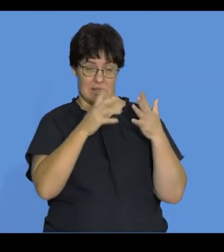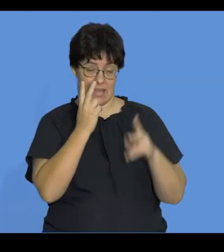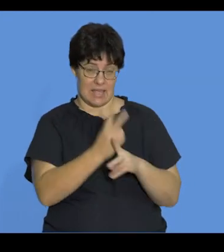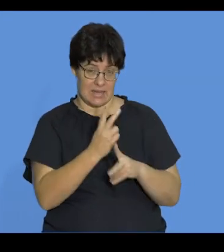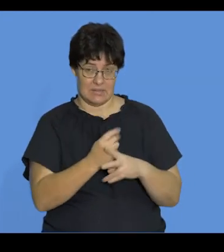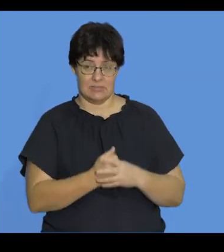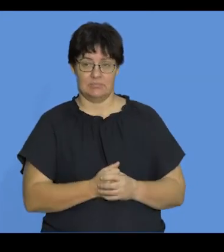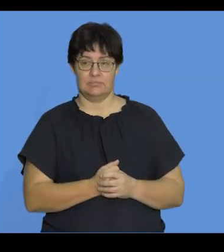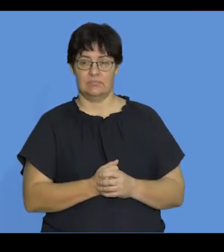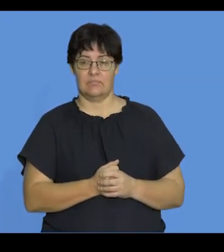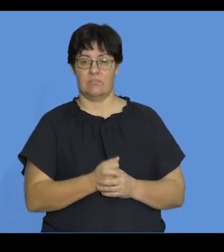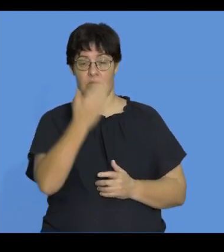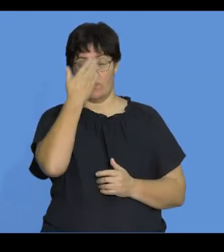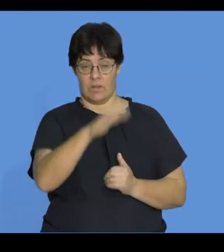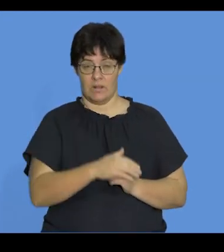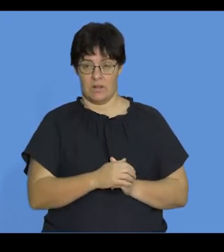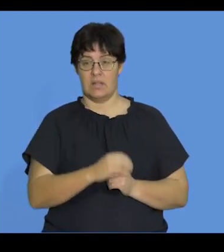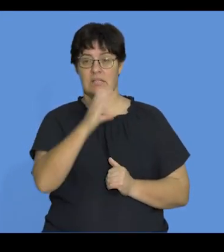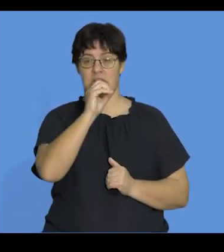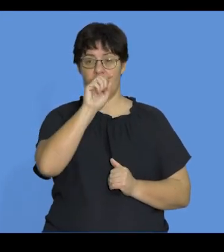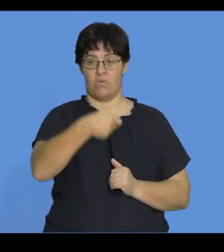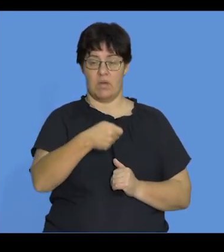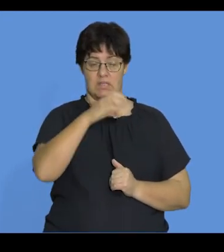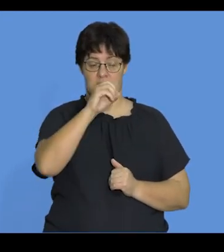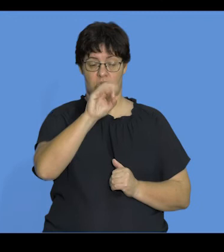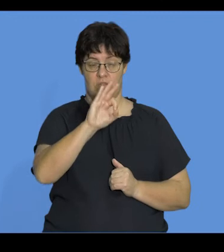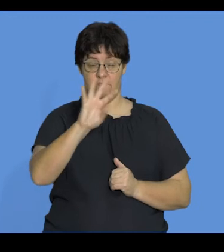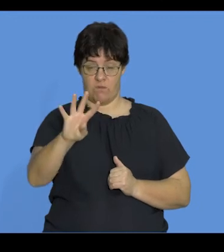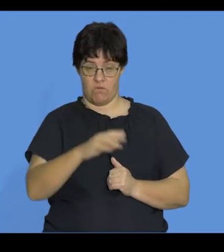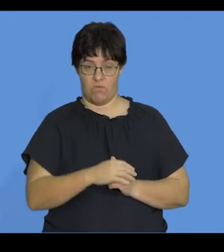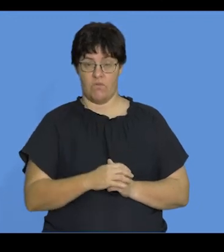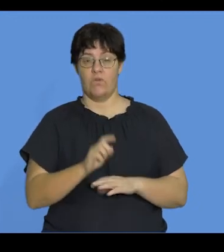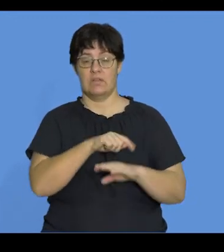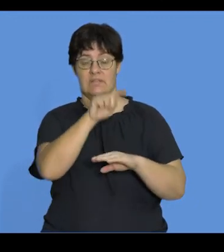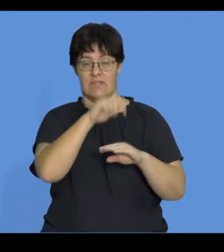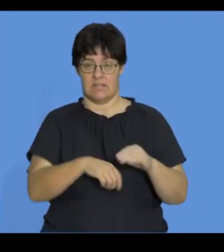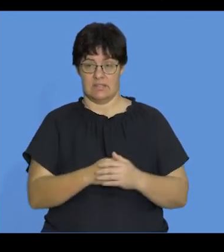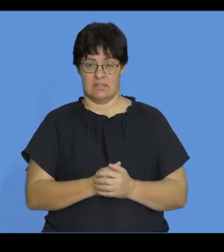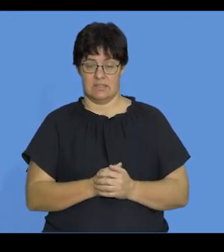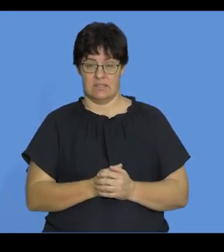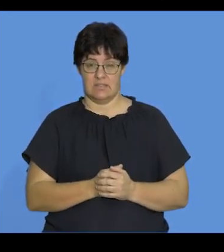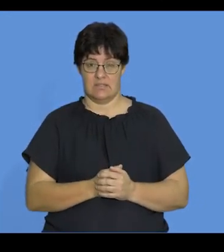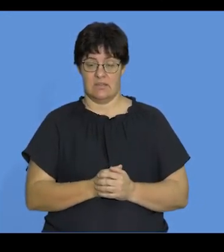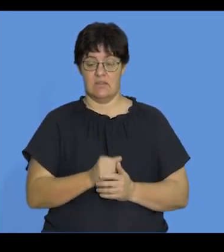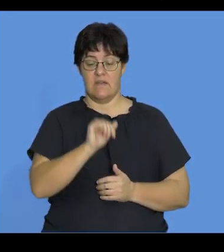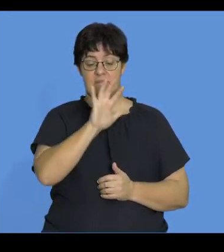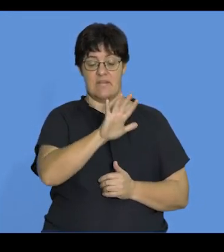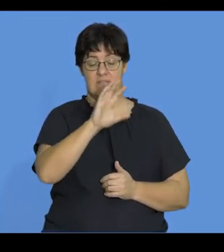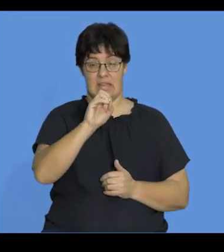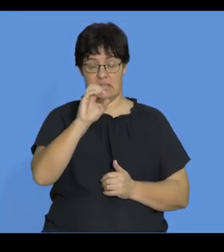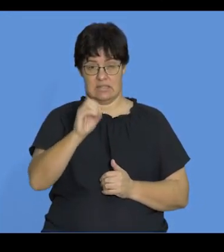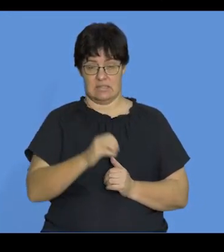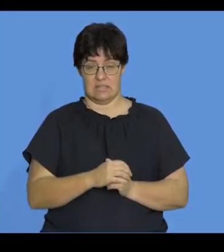once more. Okay, we know that that's 0.034, okay, divided by 500